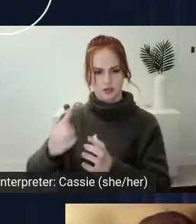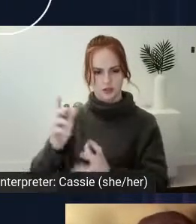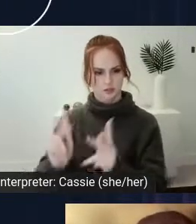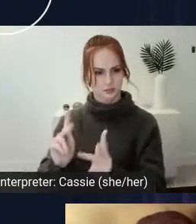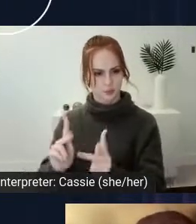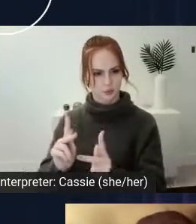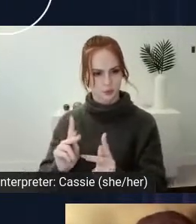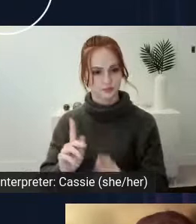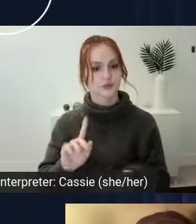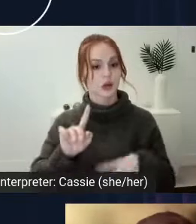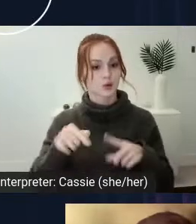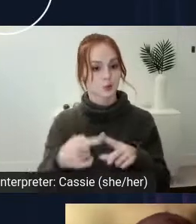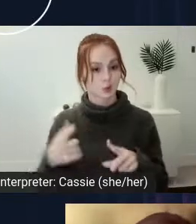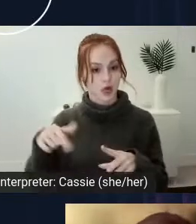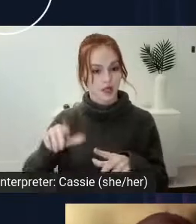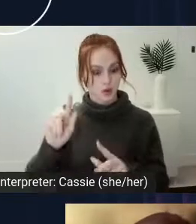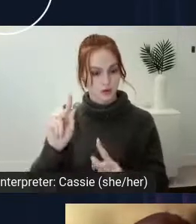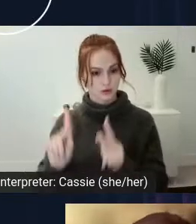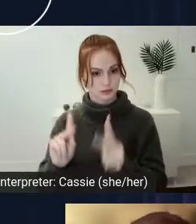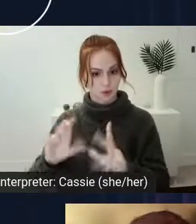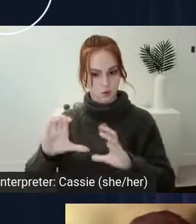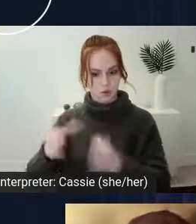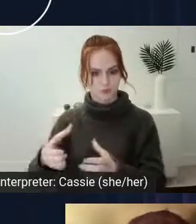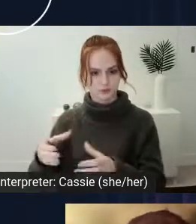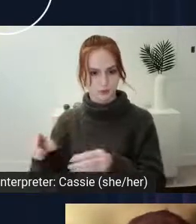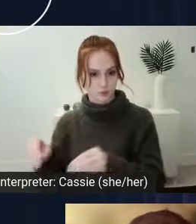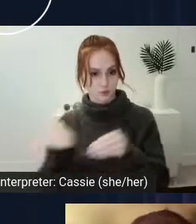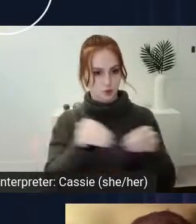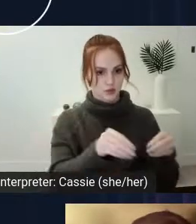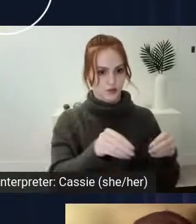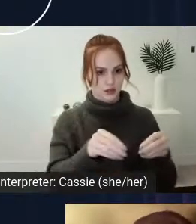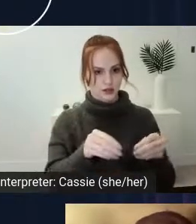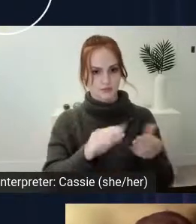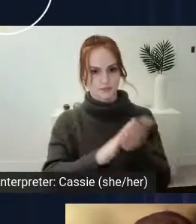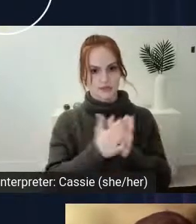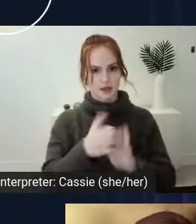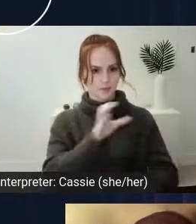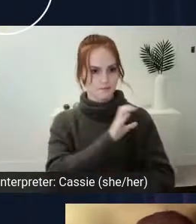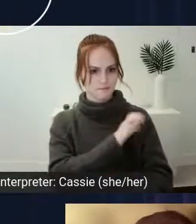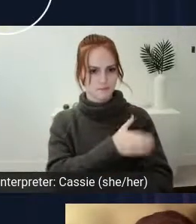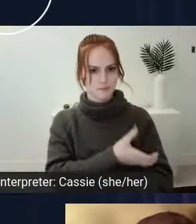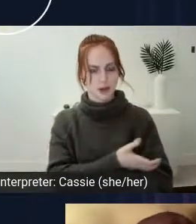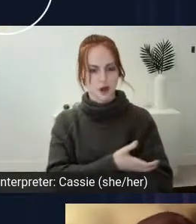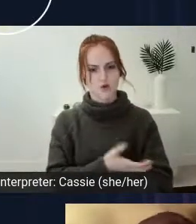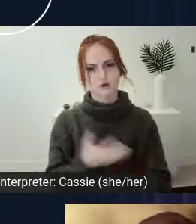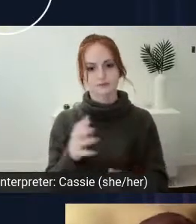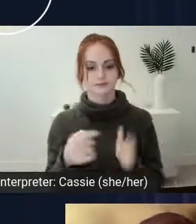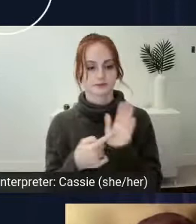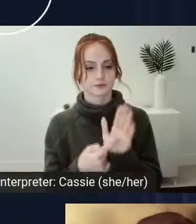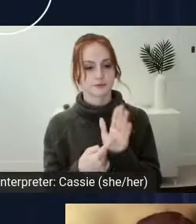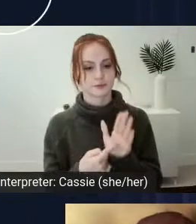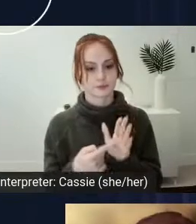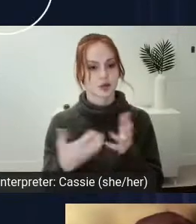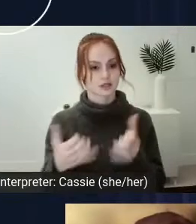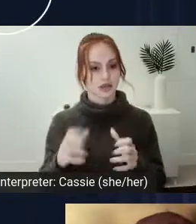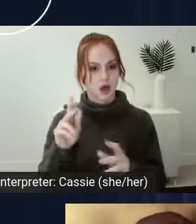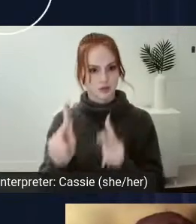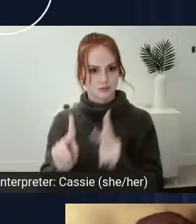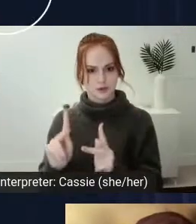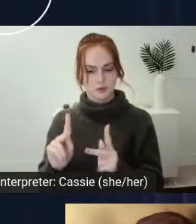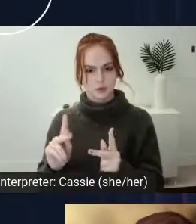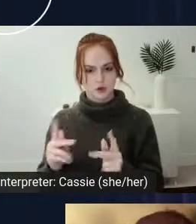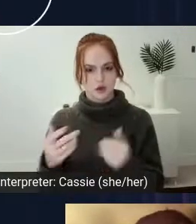those people were moving into places of power, right? We're moving into a workforce. We're having more independence